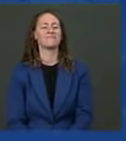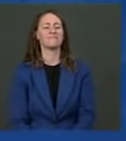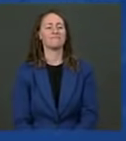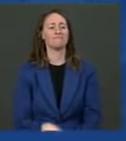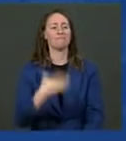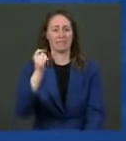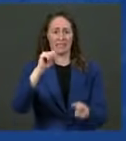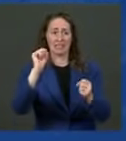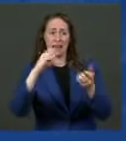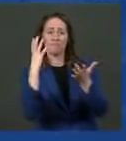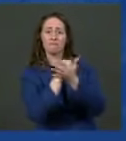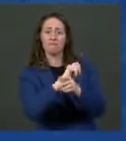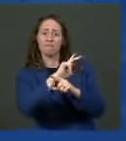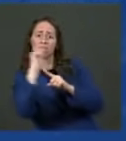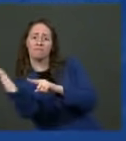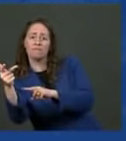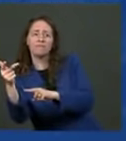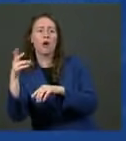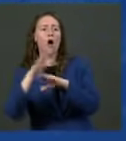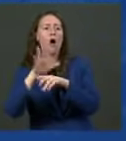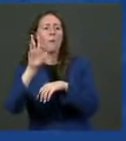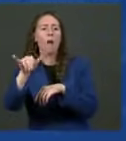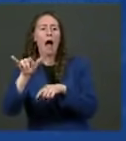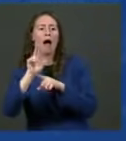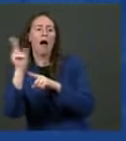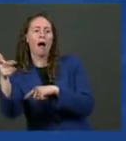of a job. Said, no, you really have, Mayor.